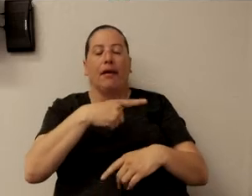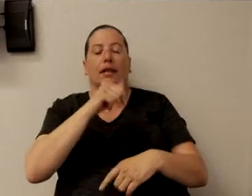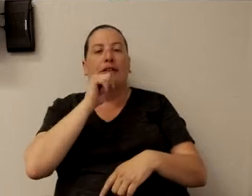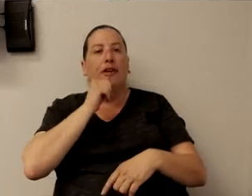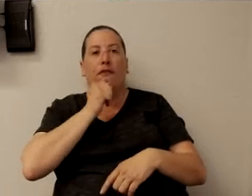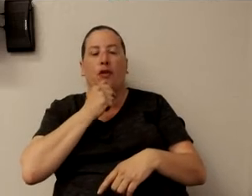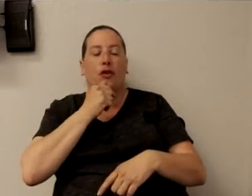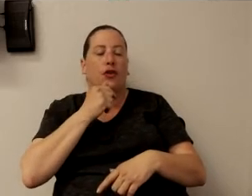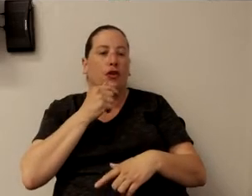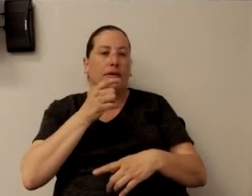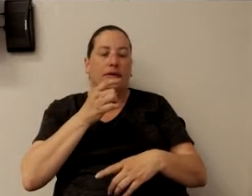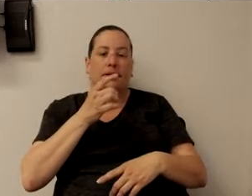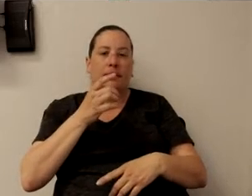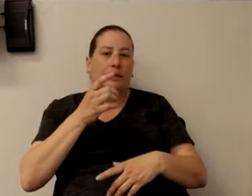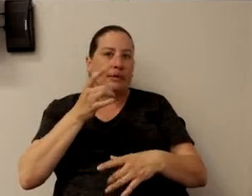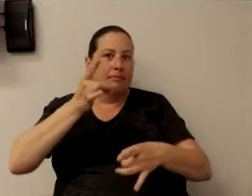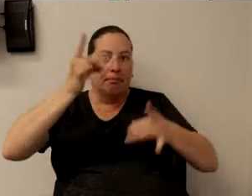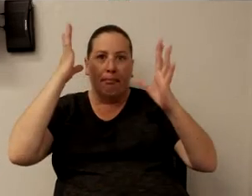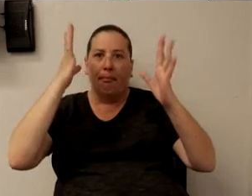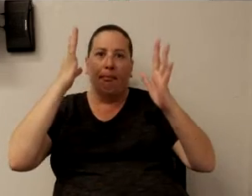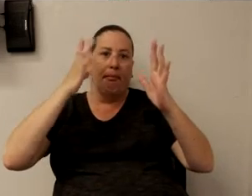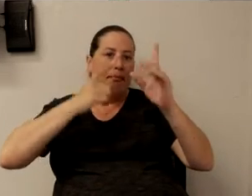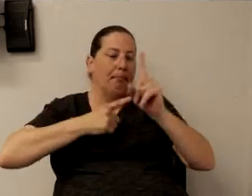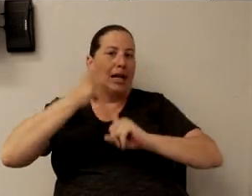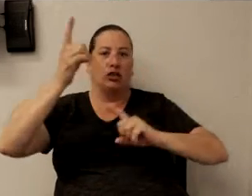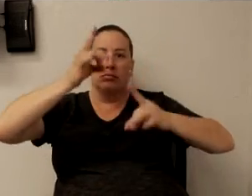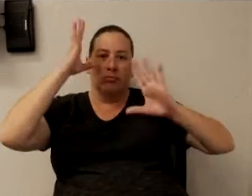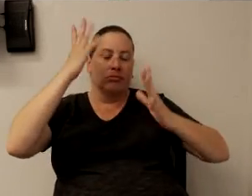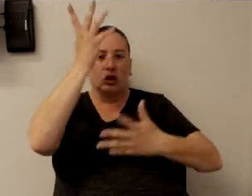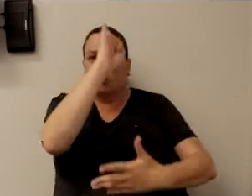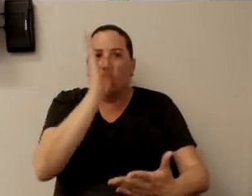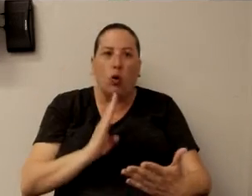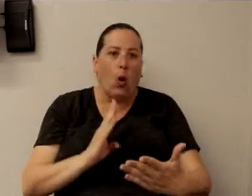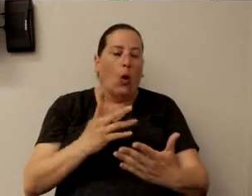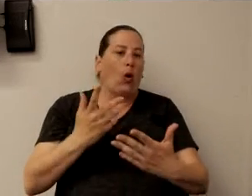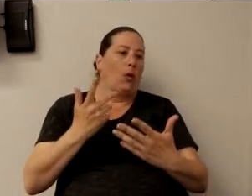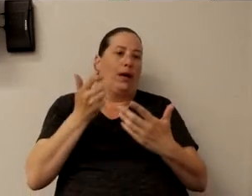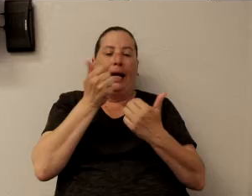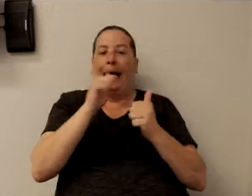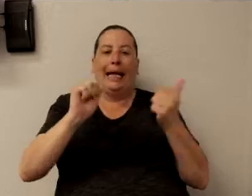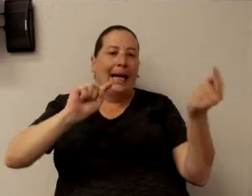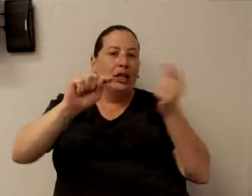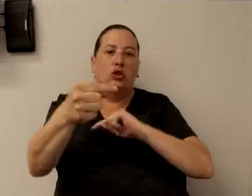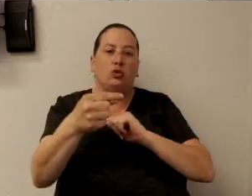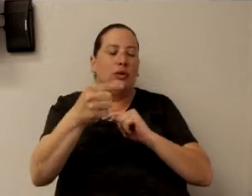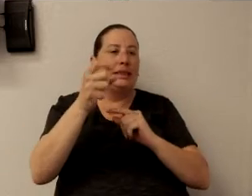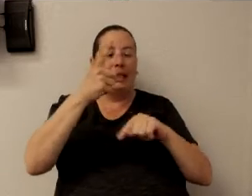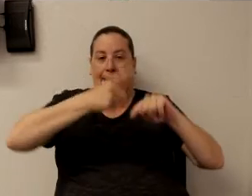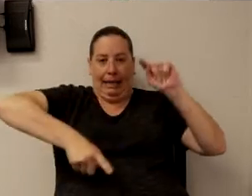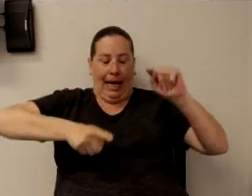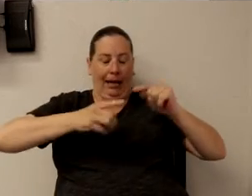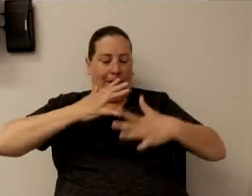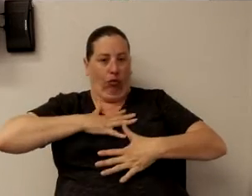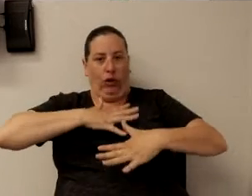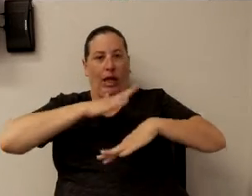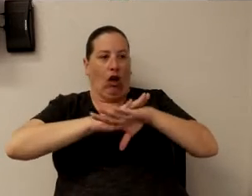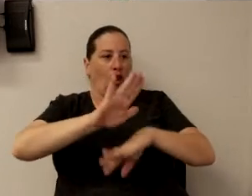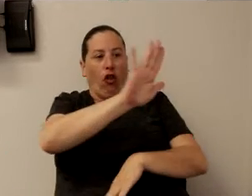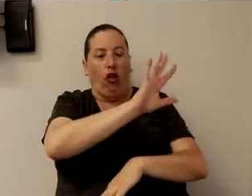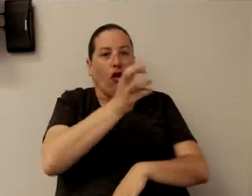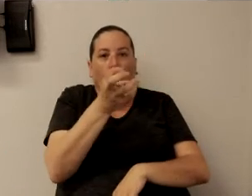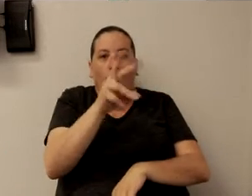catastrophic injury, a major stroke, can't breathe on their own. So many of those patients are on